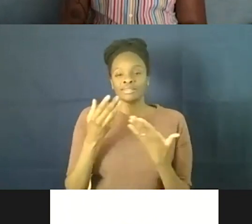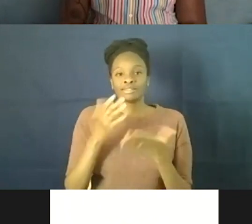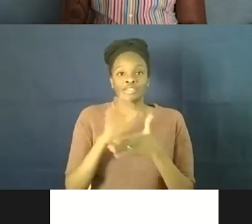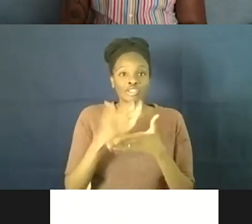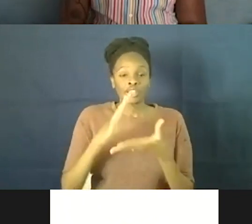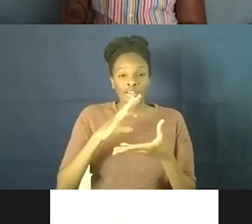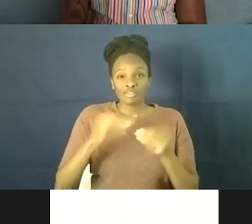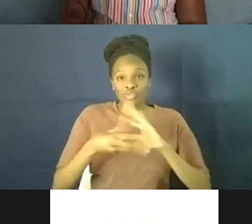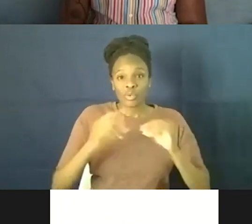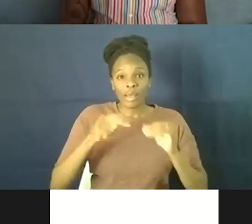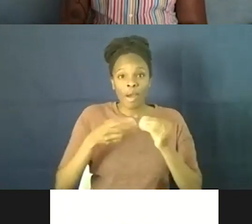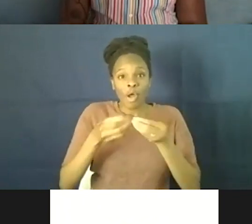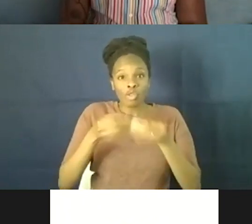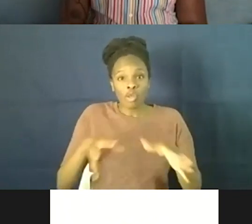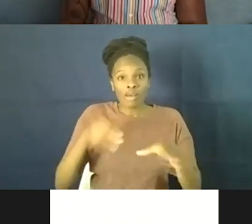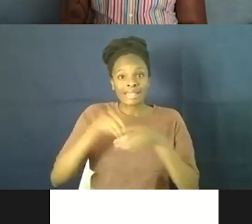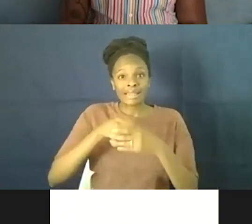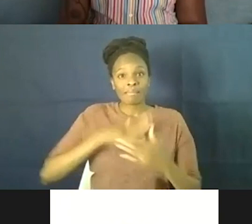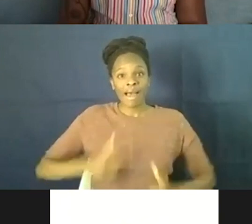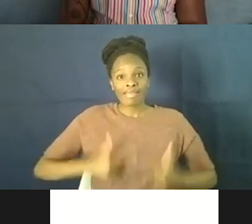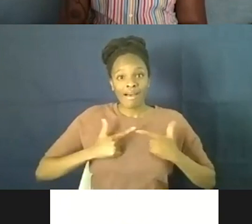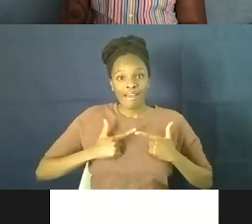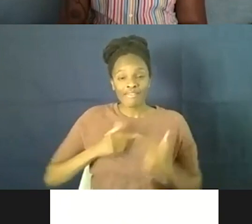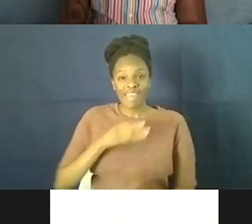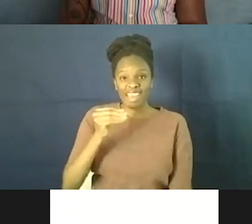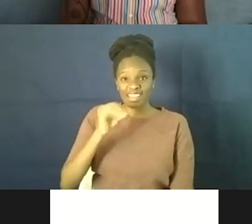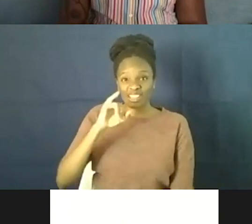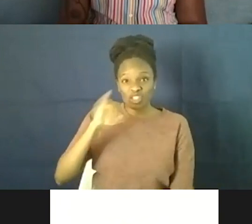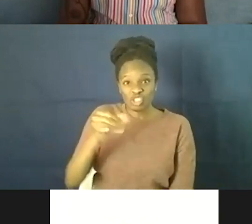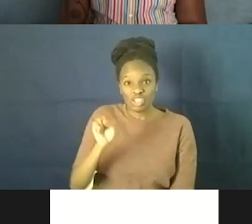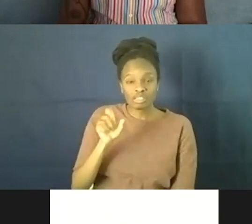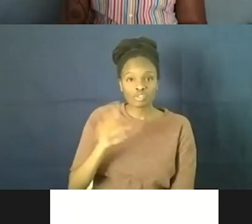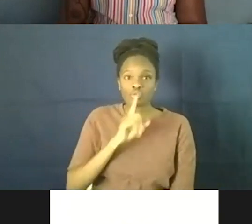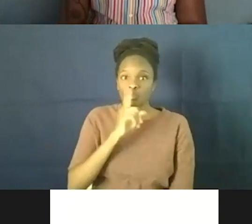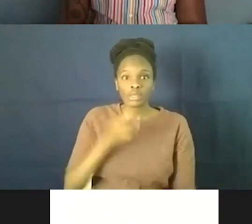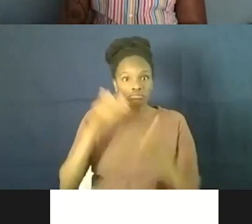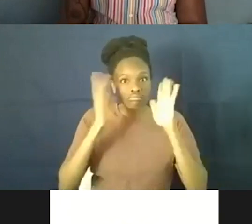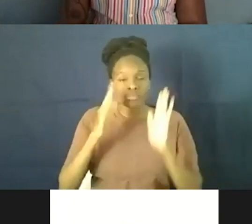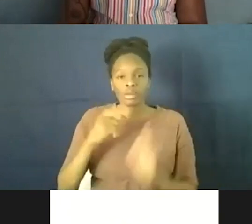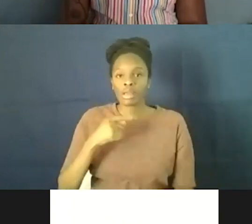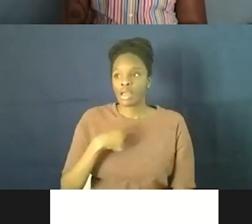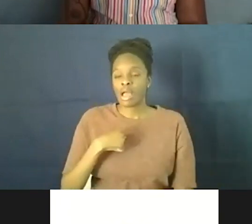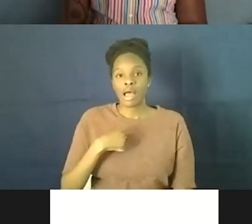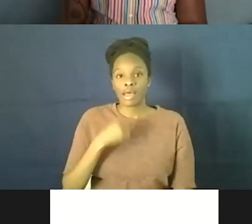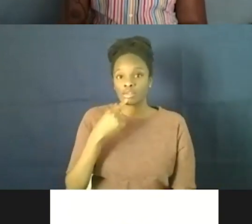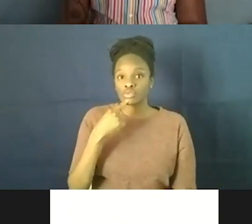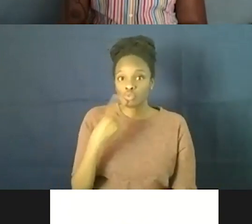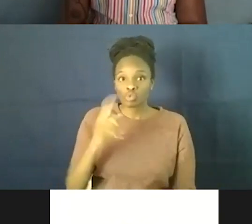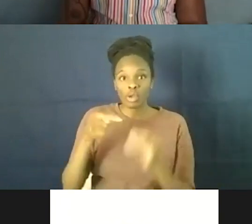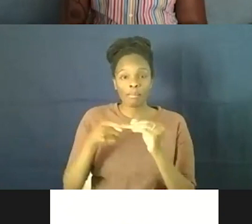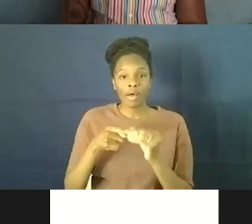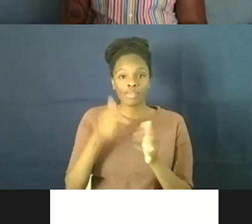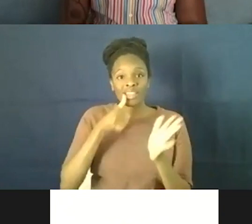my life, and you really were, like, listening. I told you about, like, the letter my husband left me, and you really,